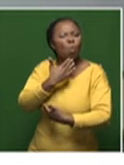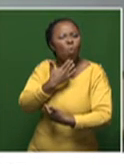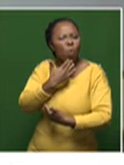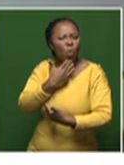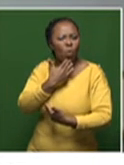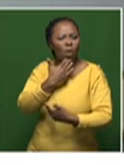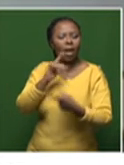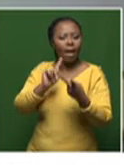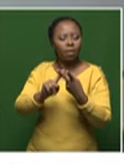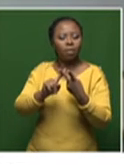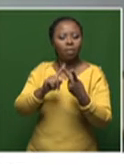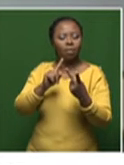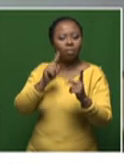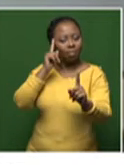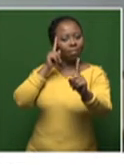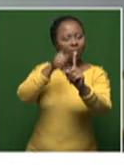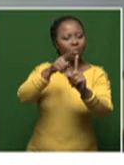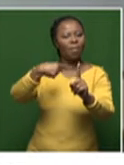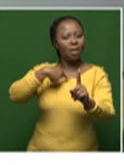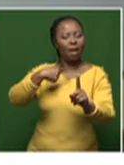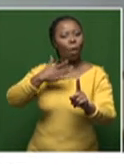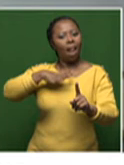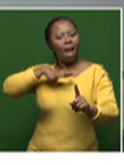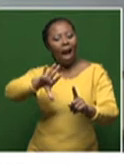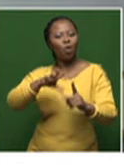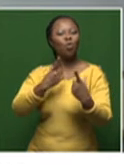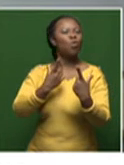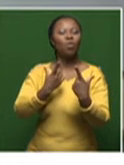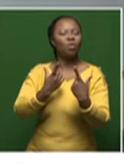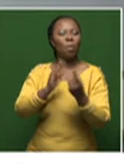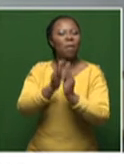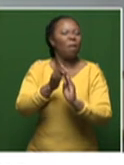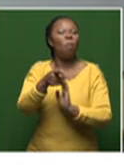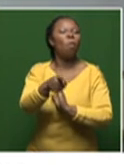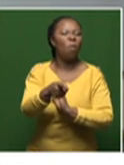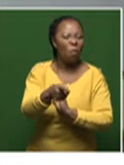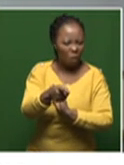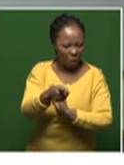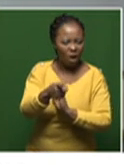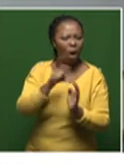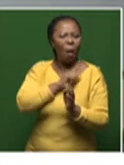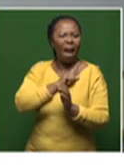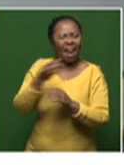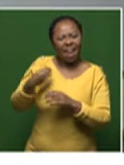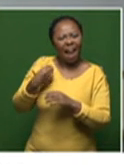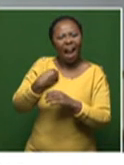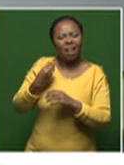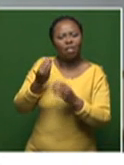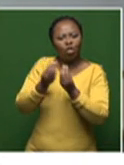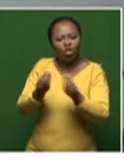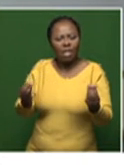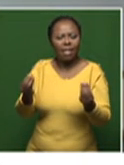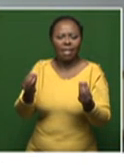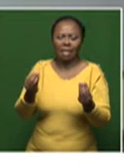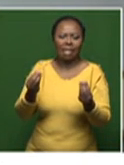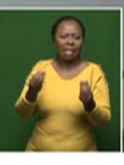who I would like to be. And the reason why I do this is because I have very young kids, and I don't want